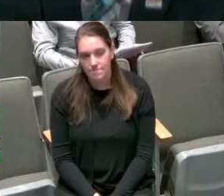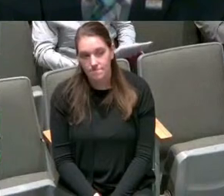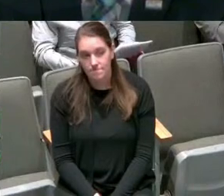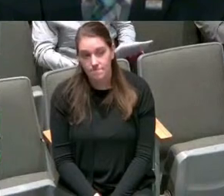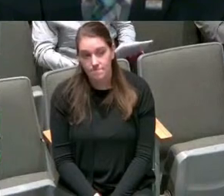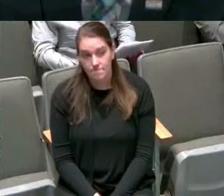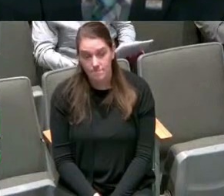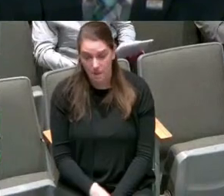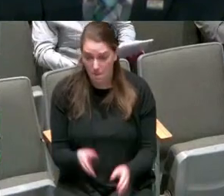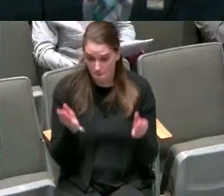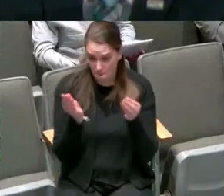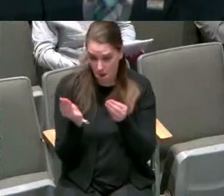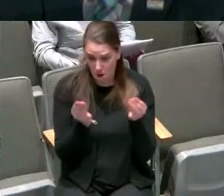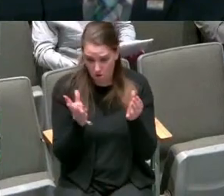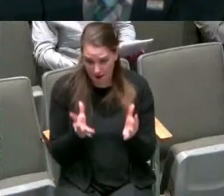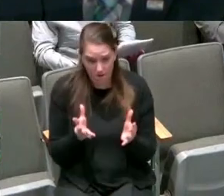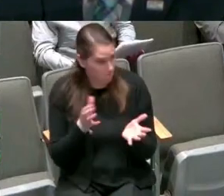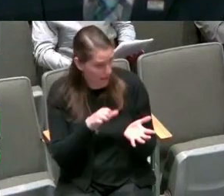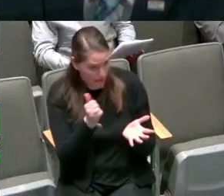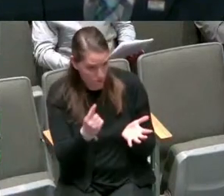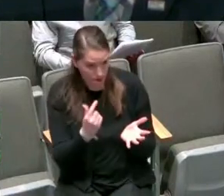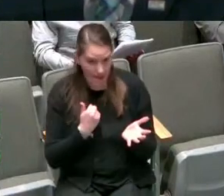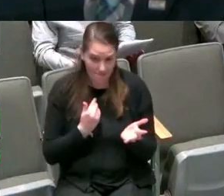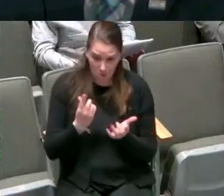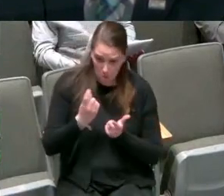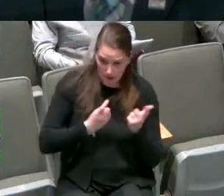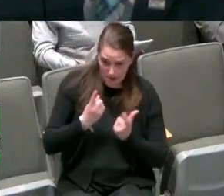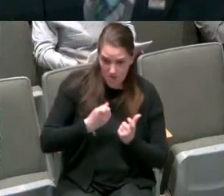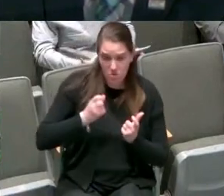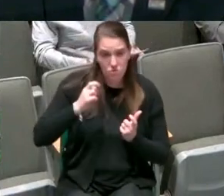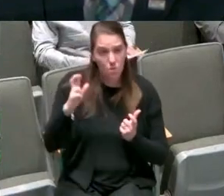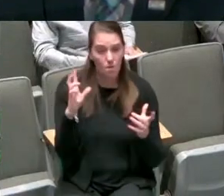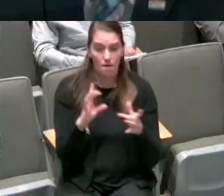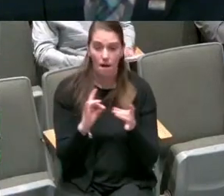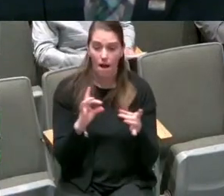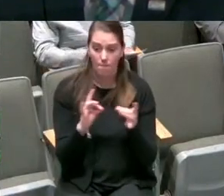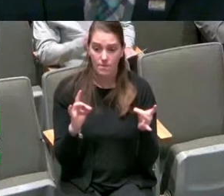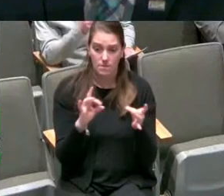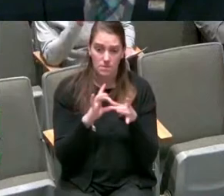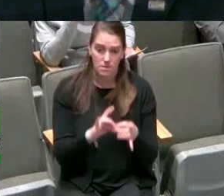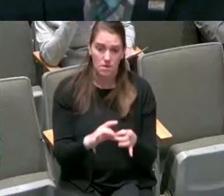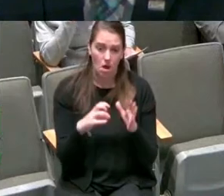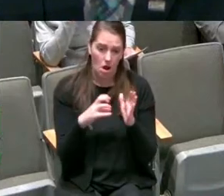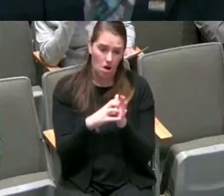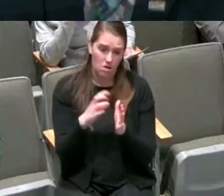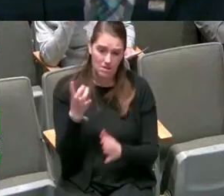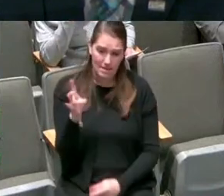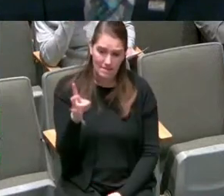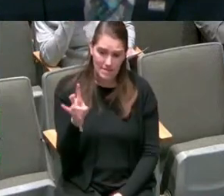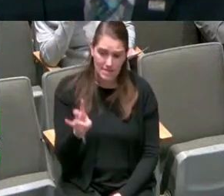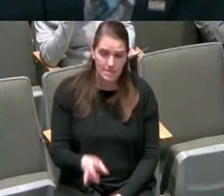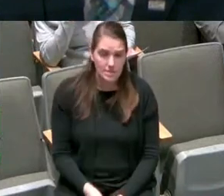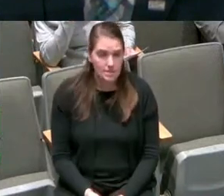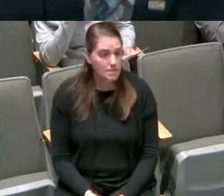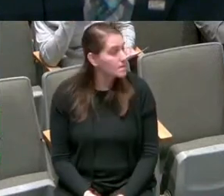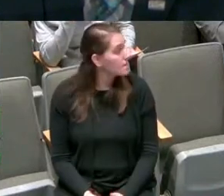is there anyone who has any questions or or comments on article 17